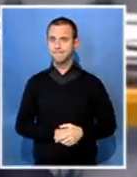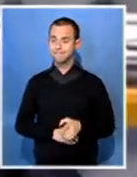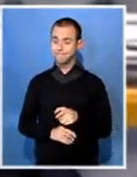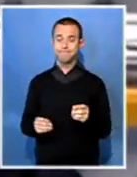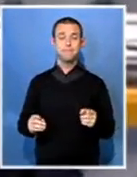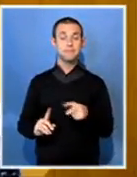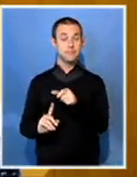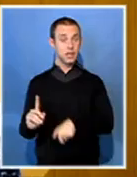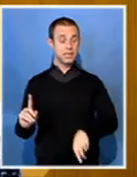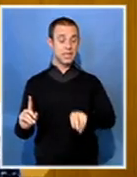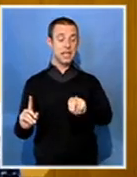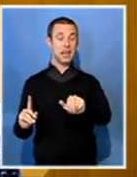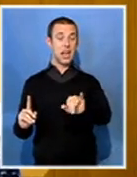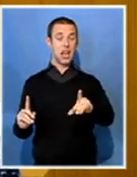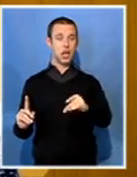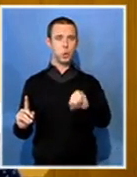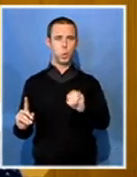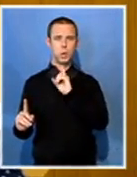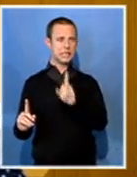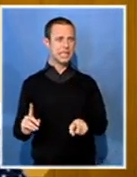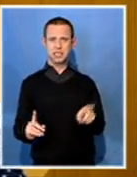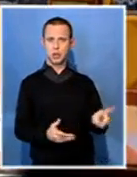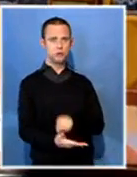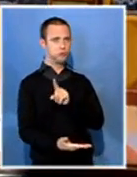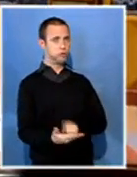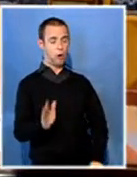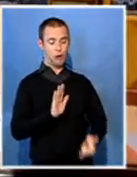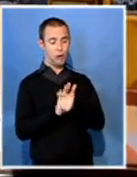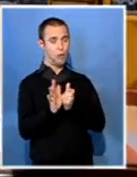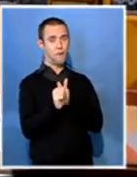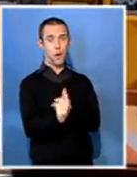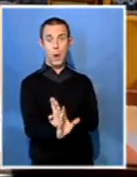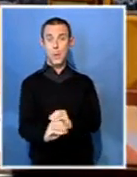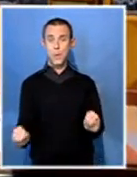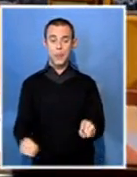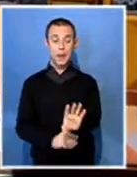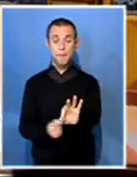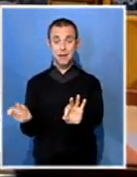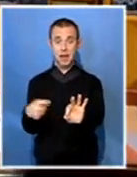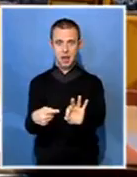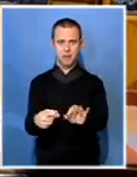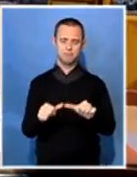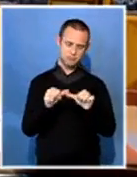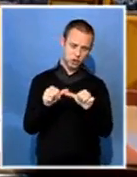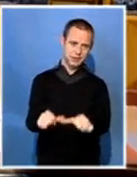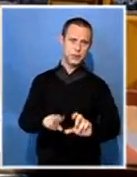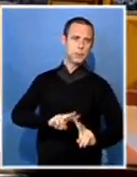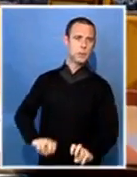the Constitution. The inquiry continues on Monday. Ulilani Philip, SABC News, Parliament.